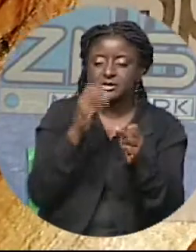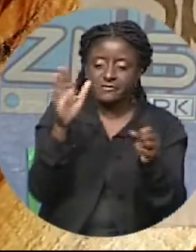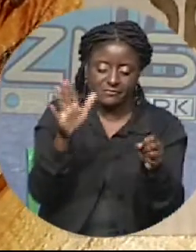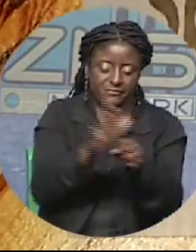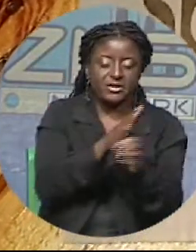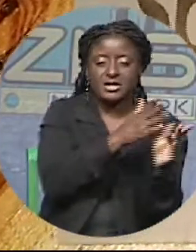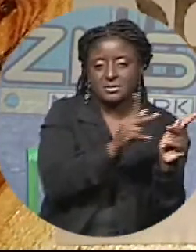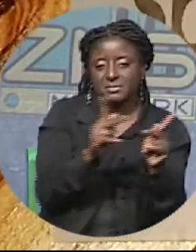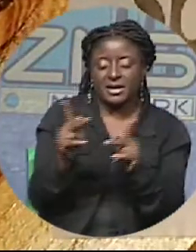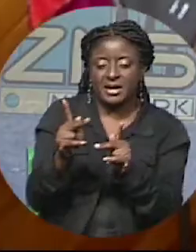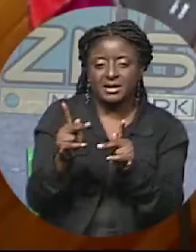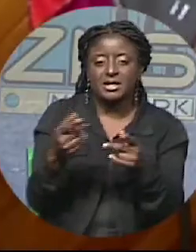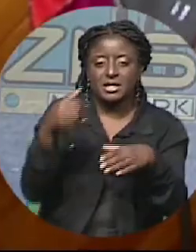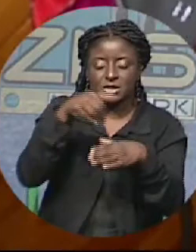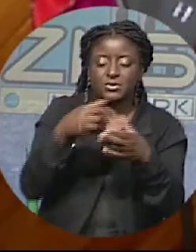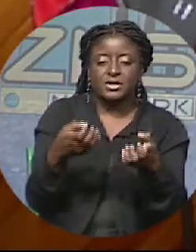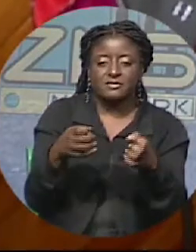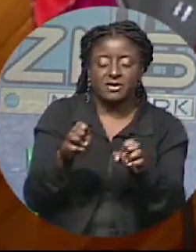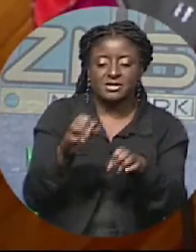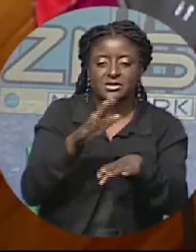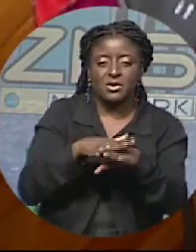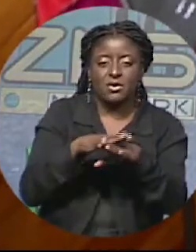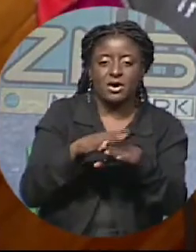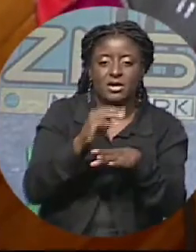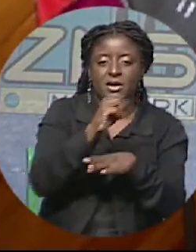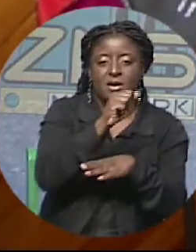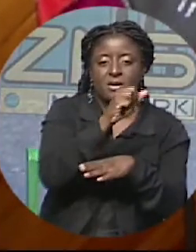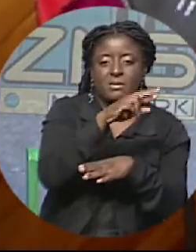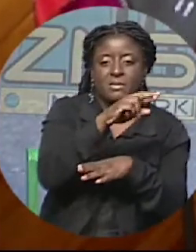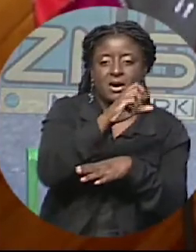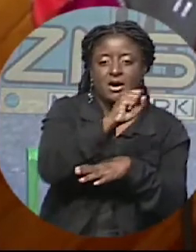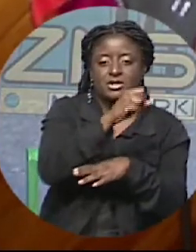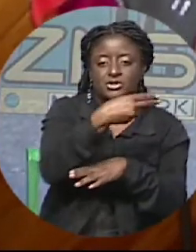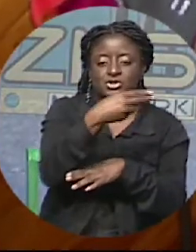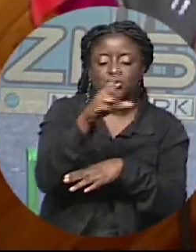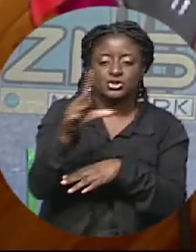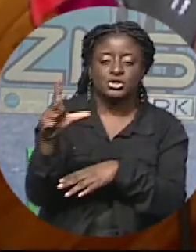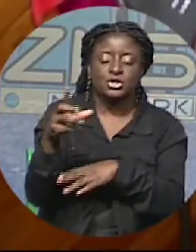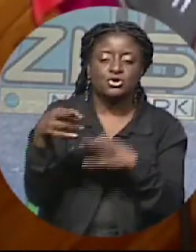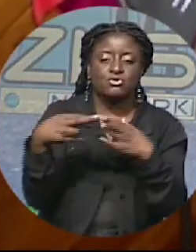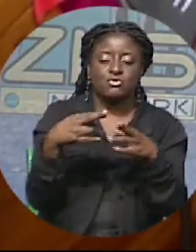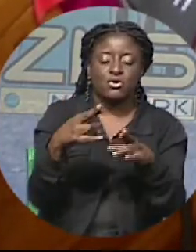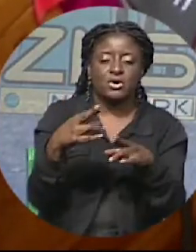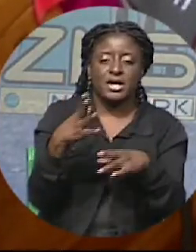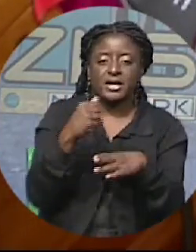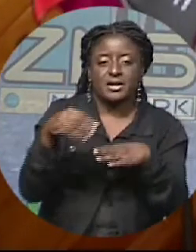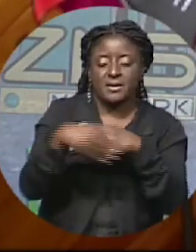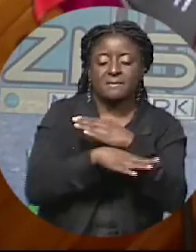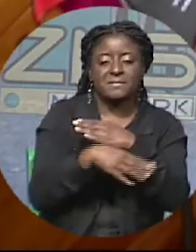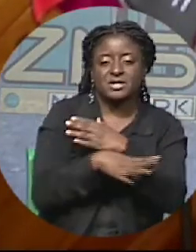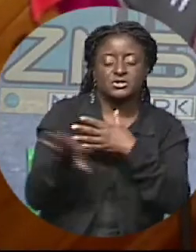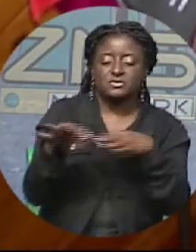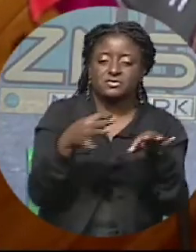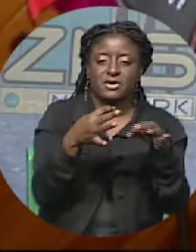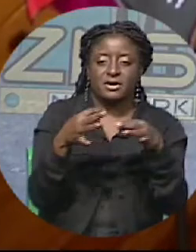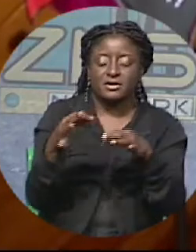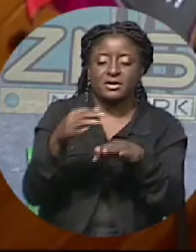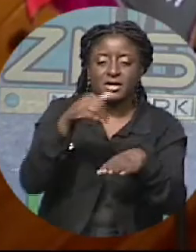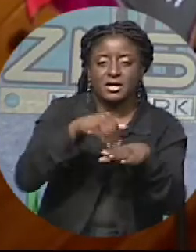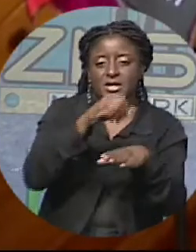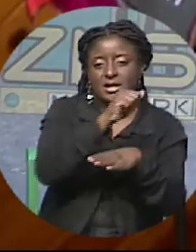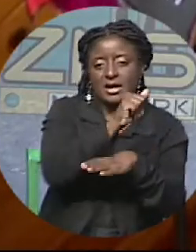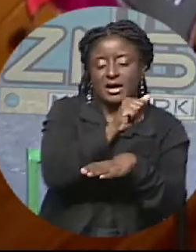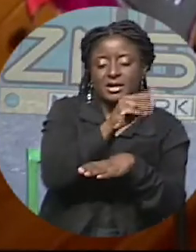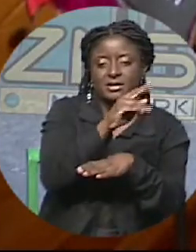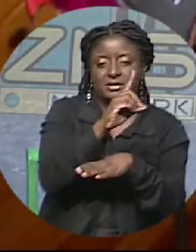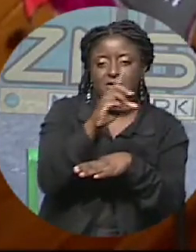at the farm on Marshall Road and a beach fair at Adelaide. One advantage Johnson says the group will capitalize on is an